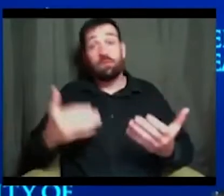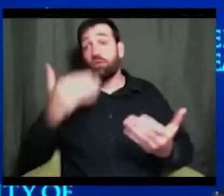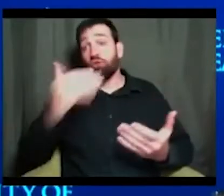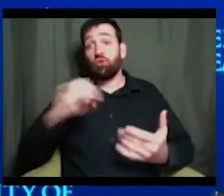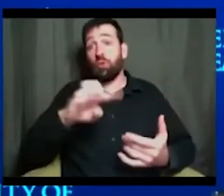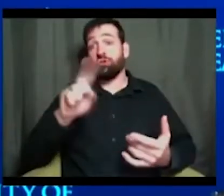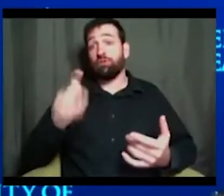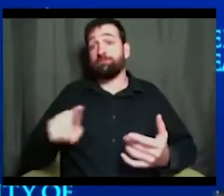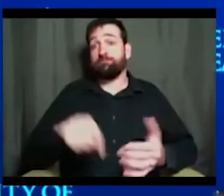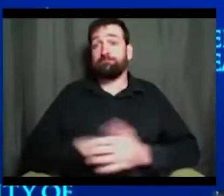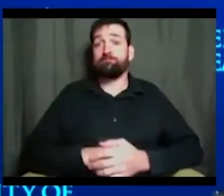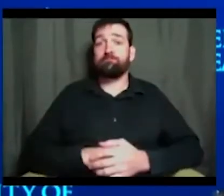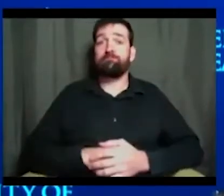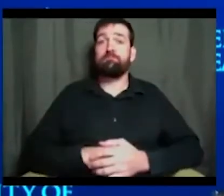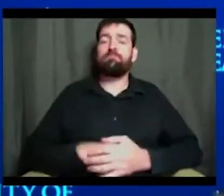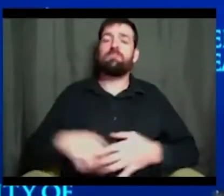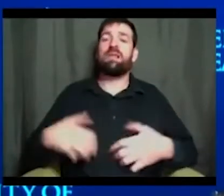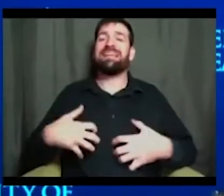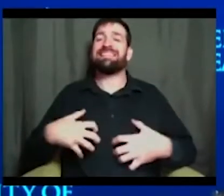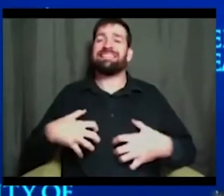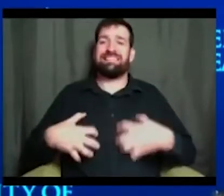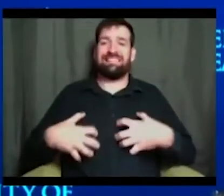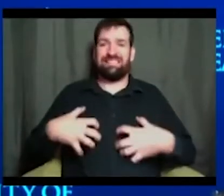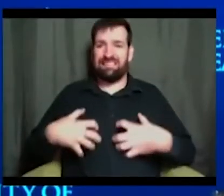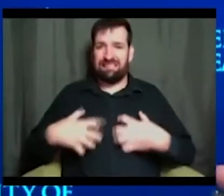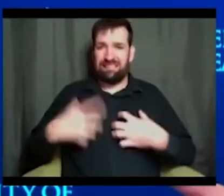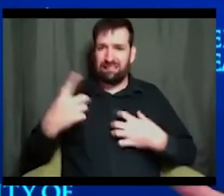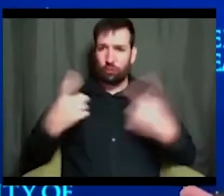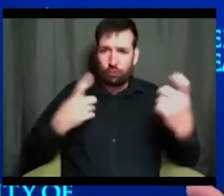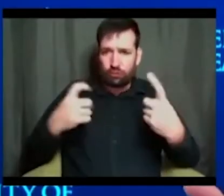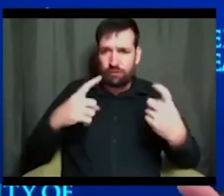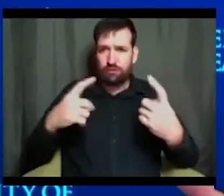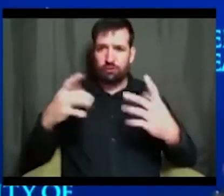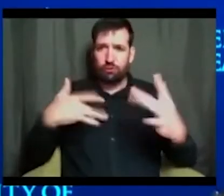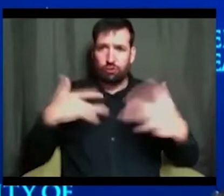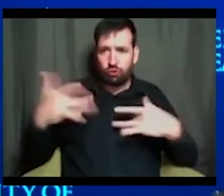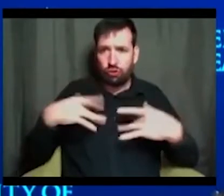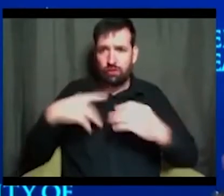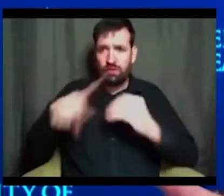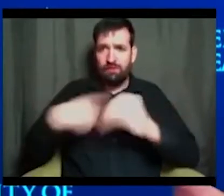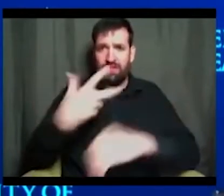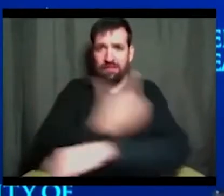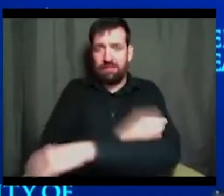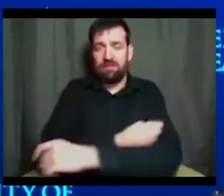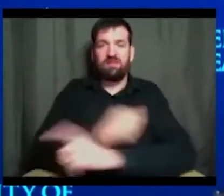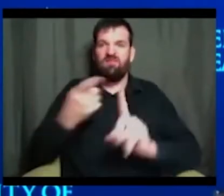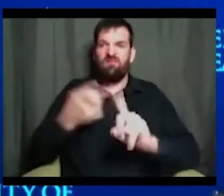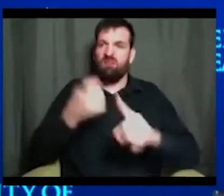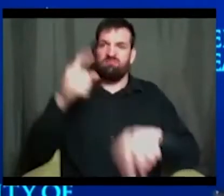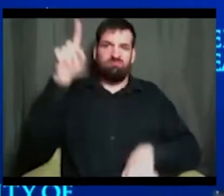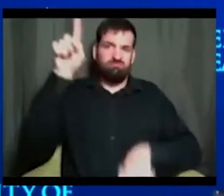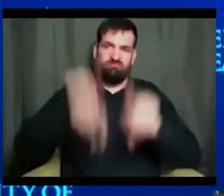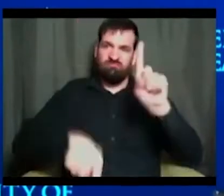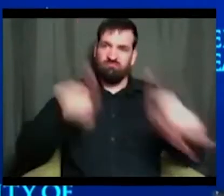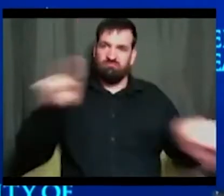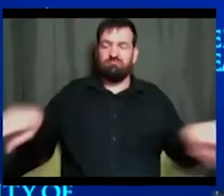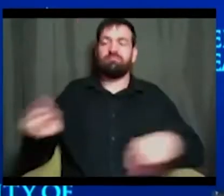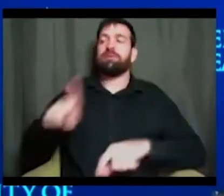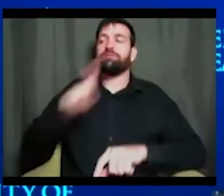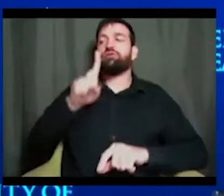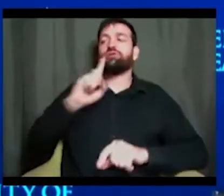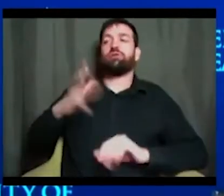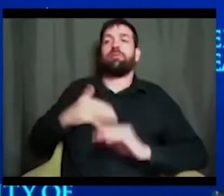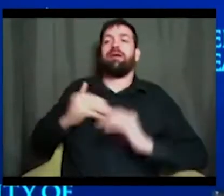The hesitancy and the questions and concerns about vaccines, I feel like they've come from all over the map. I'm sure my other colleagues feel the